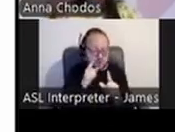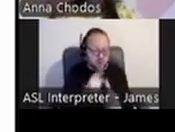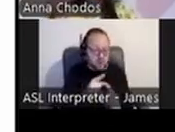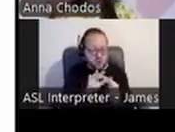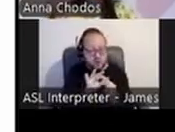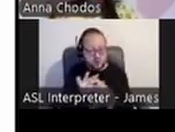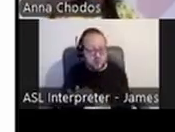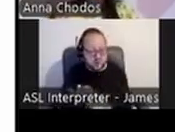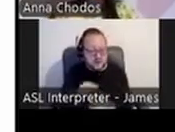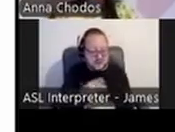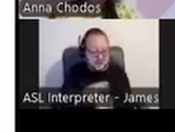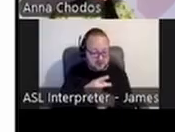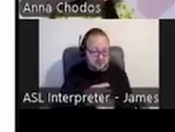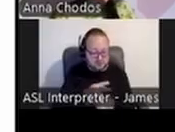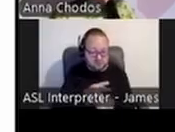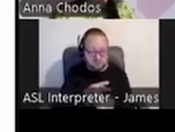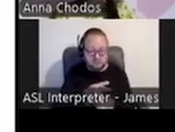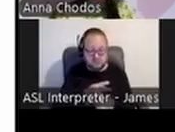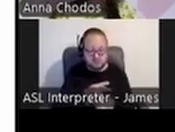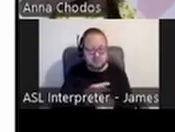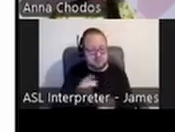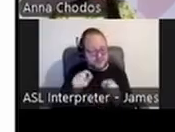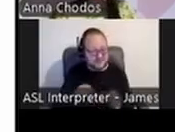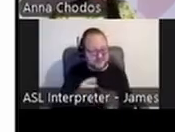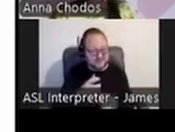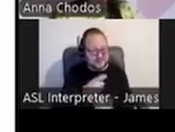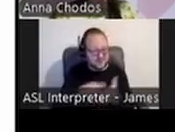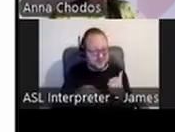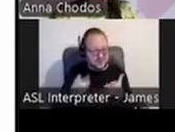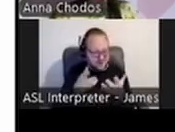what they want. And again, the chat is just full of really, really